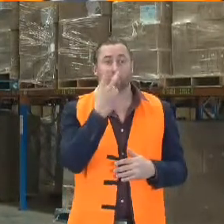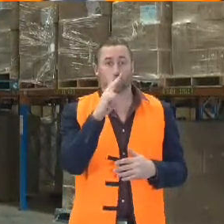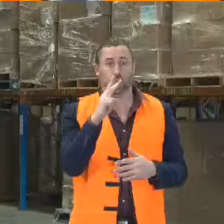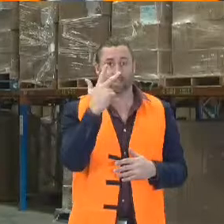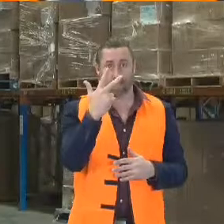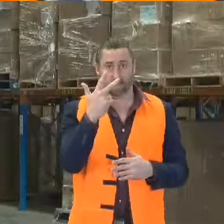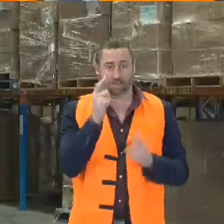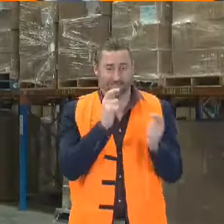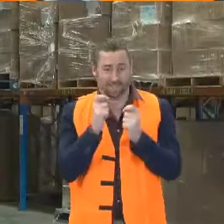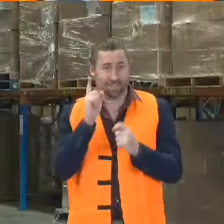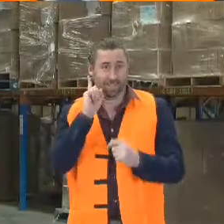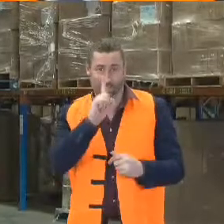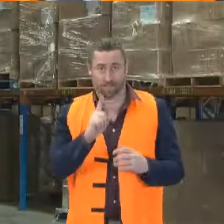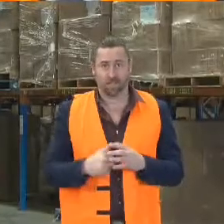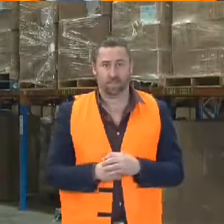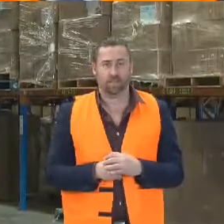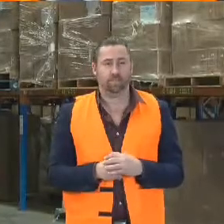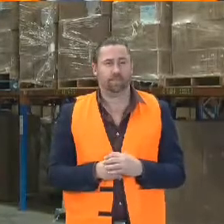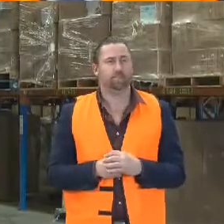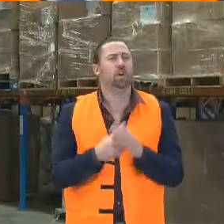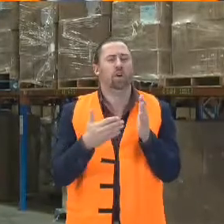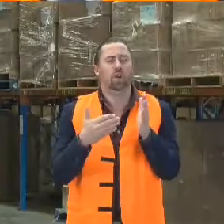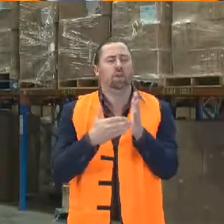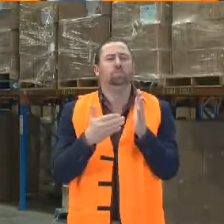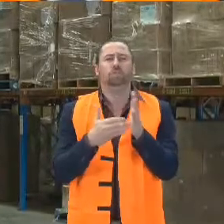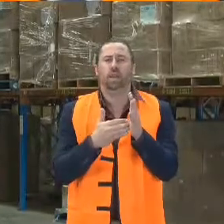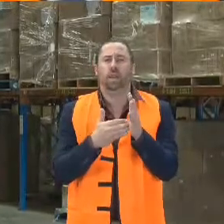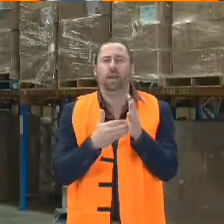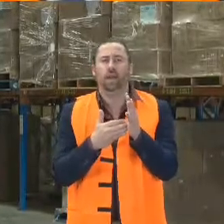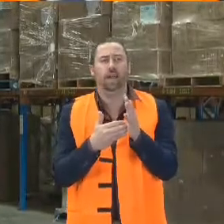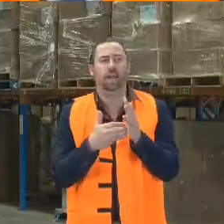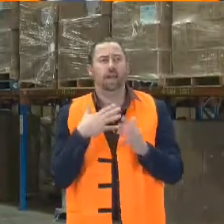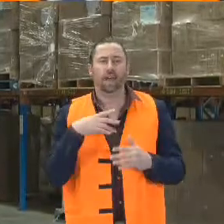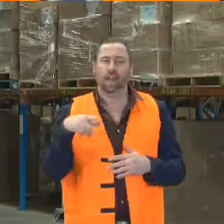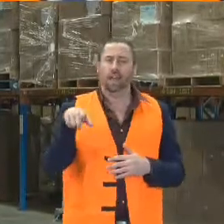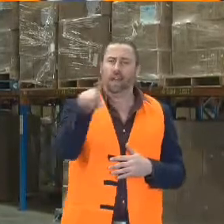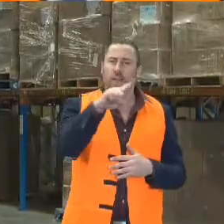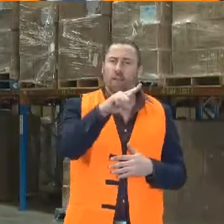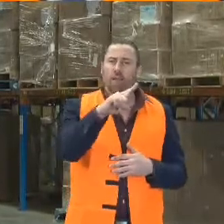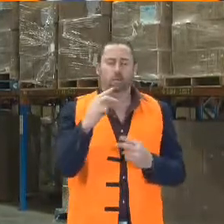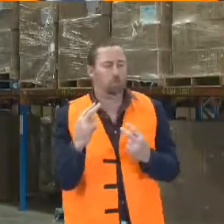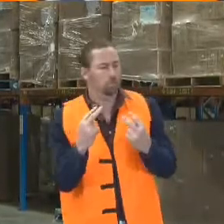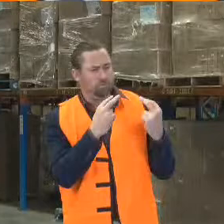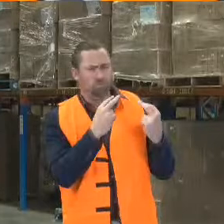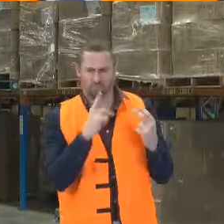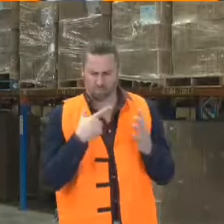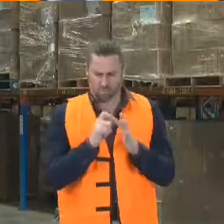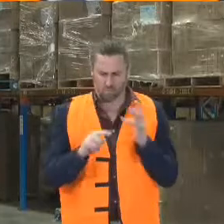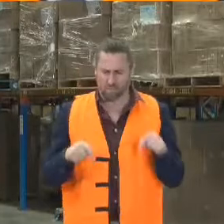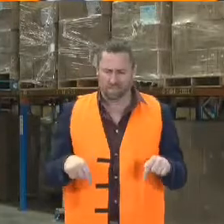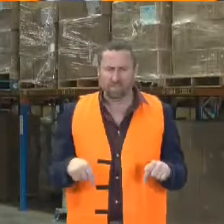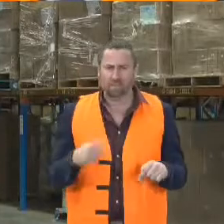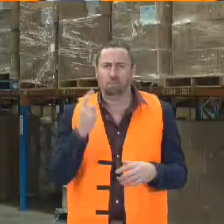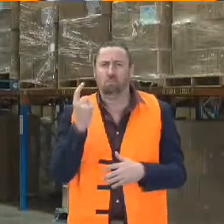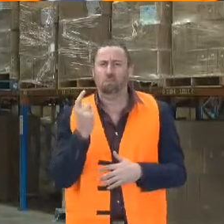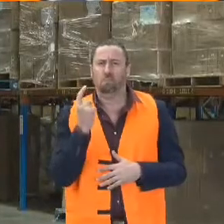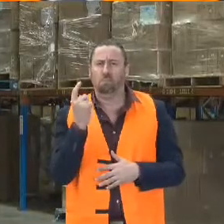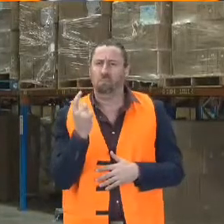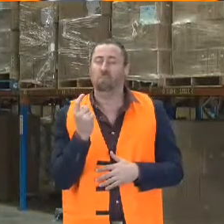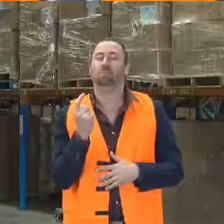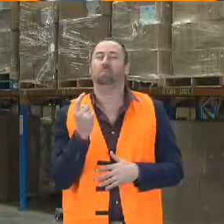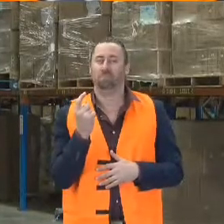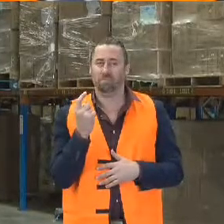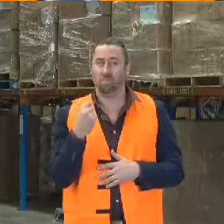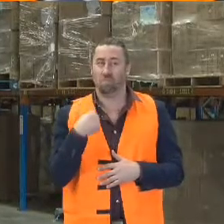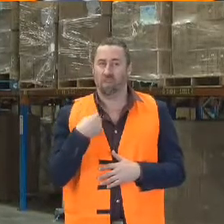7,728. Well, today I just want to reassure Queenslanders that we are doing absolutely everything we need to do